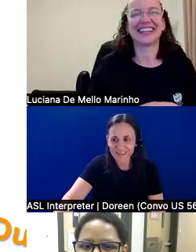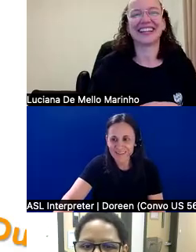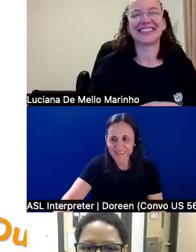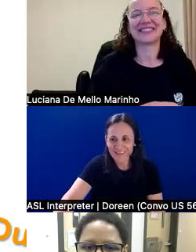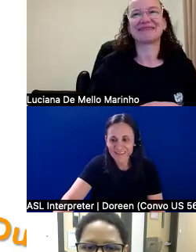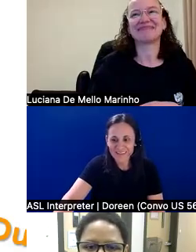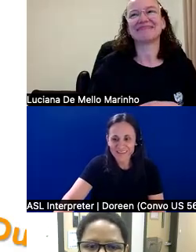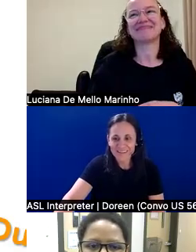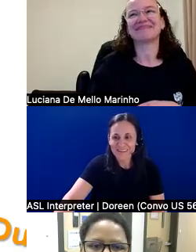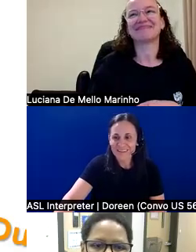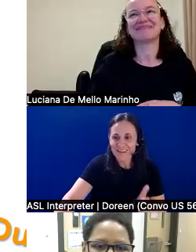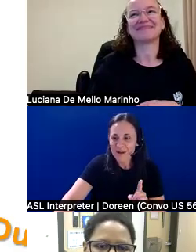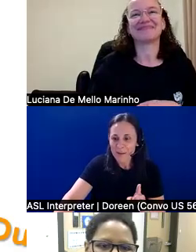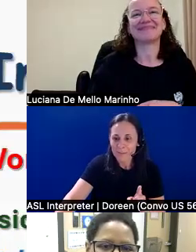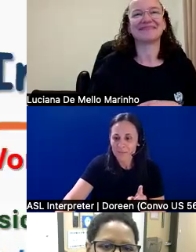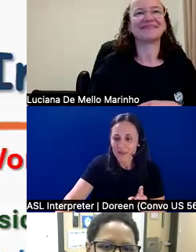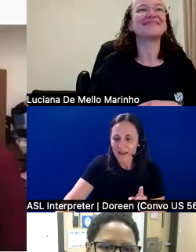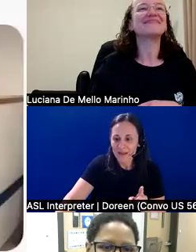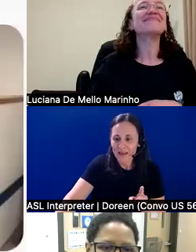bad.